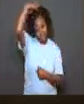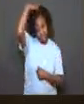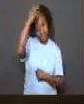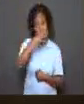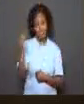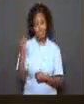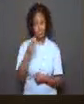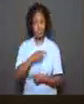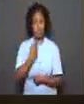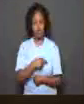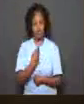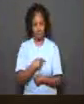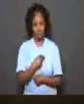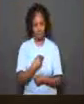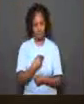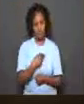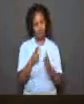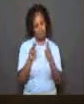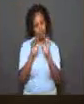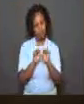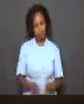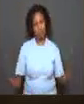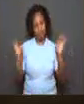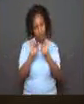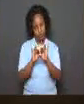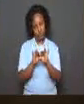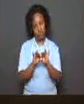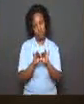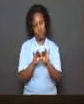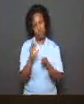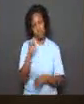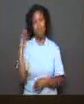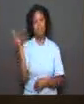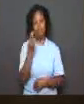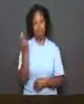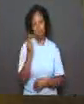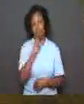and religion was necessary and beneficial.